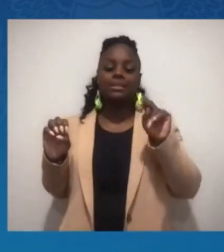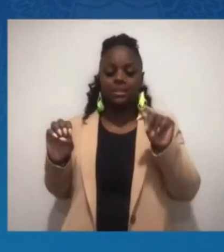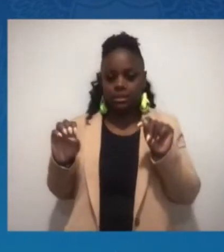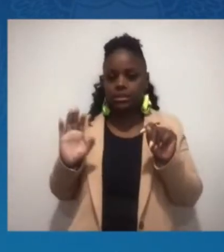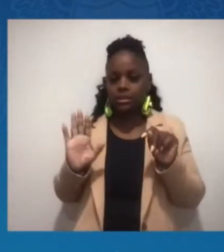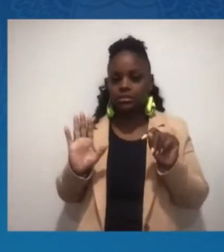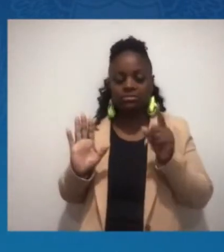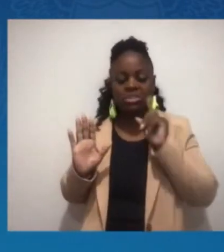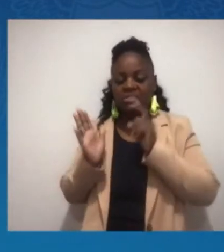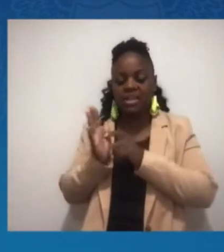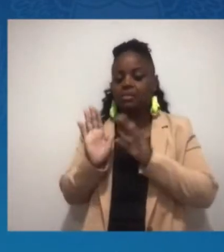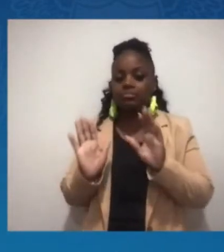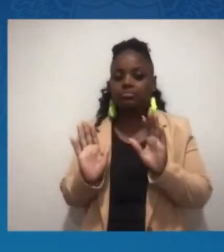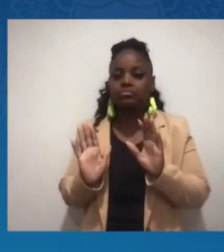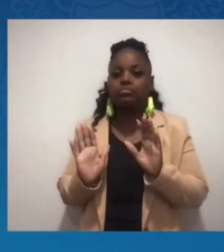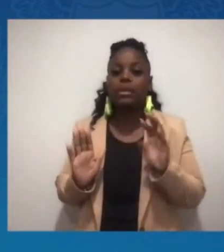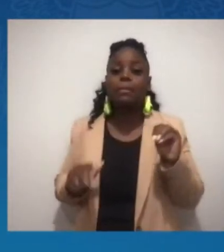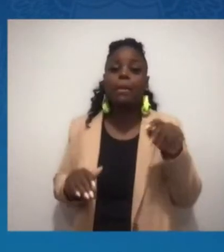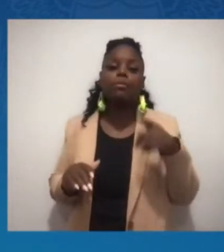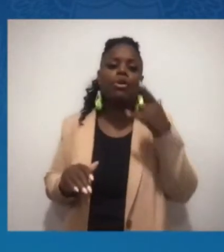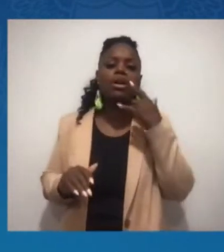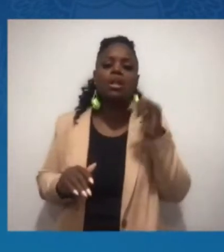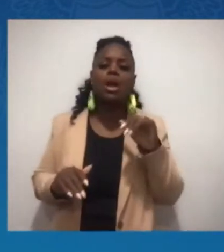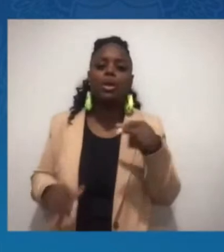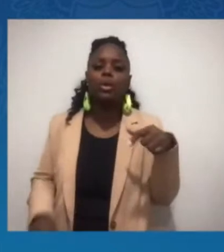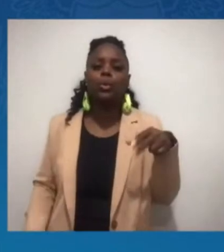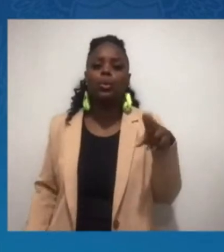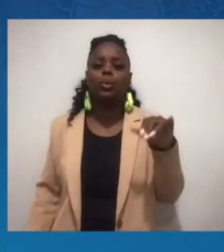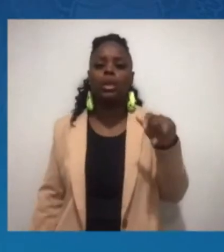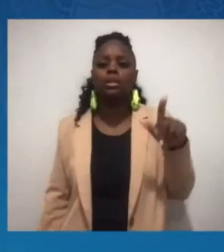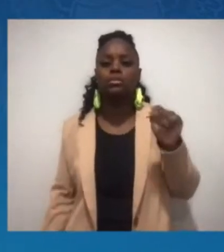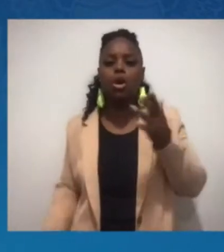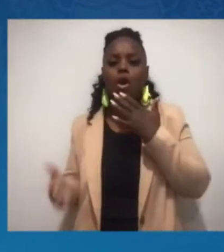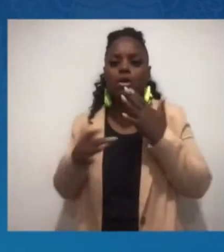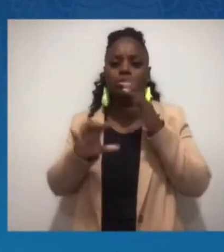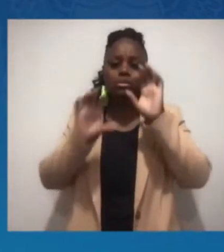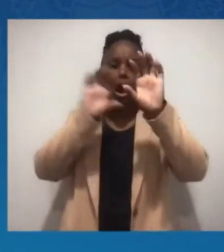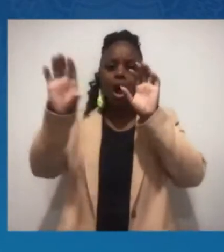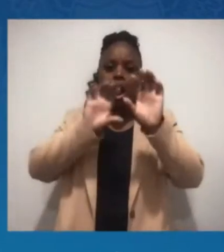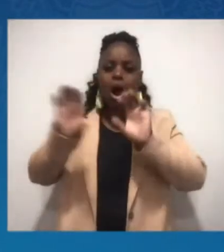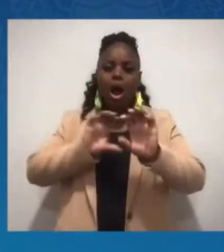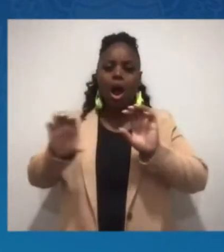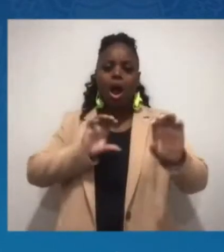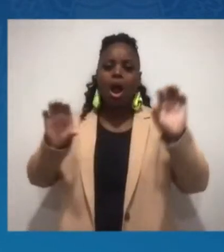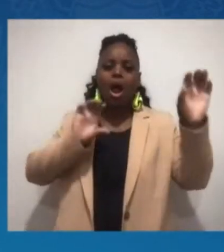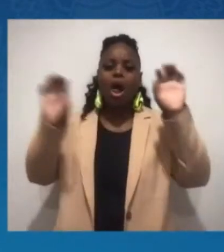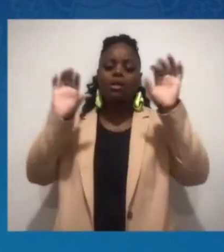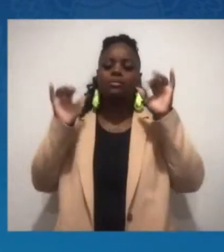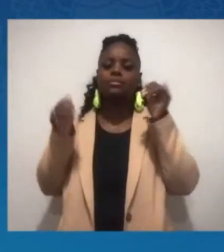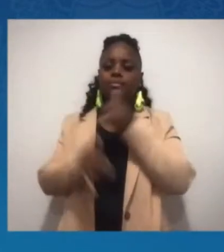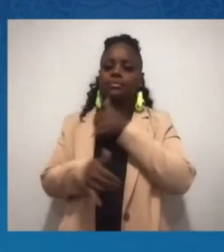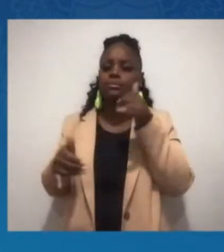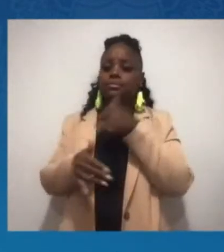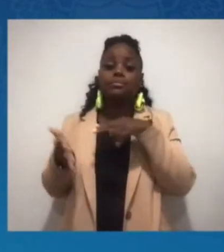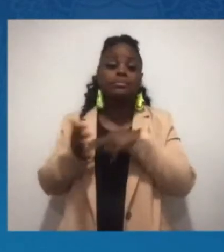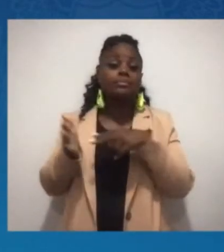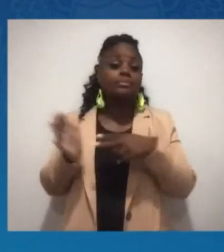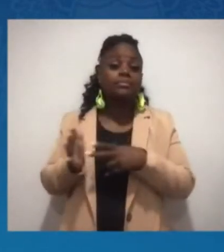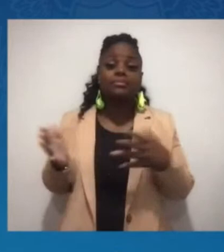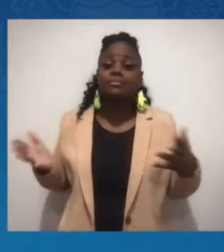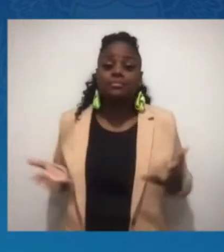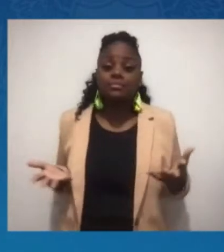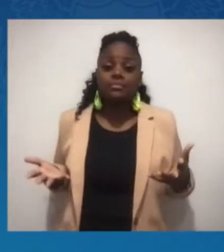quilt. All the different colors. What does that mean? People are